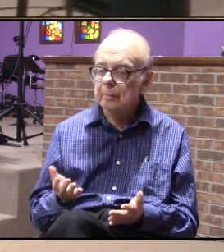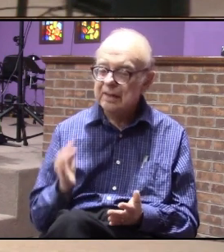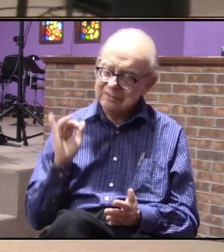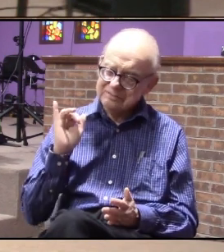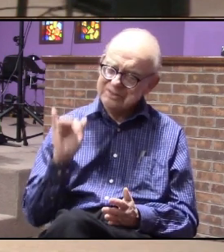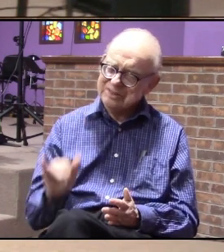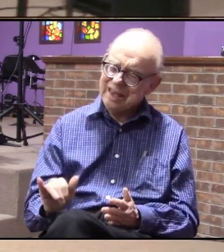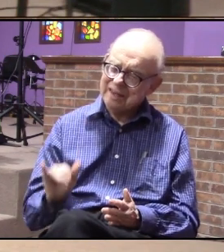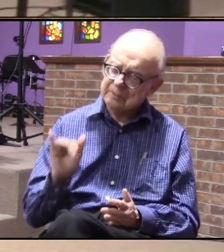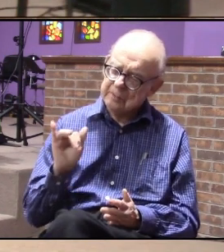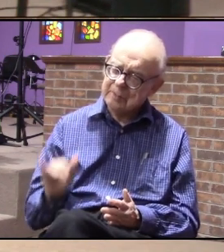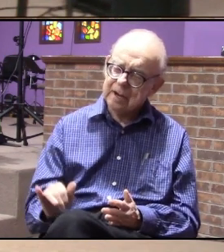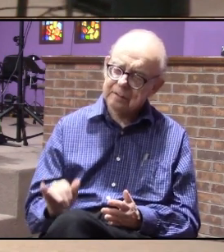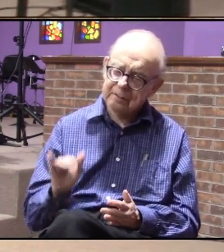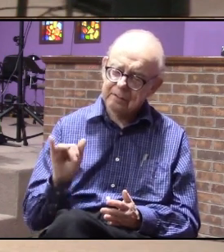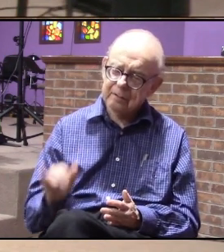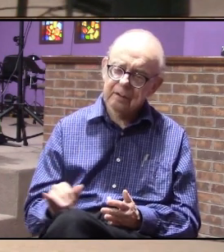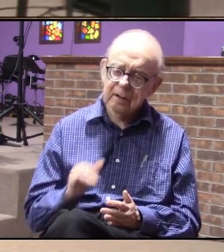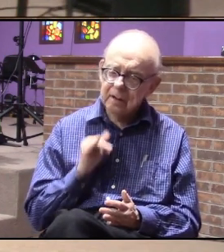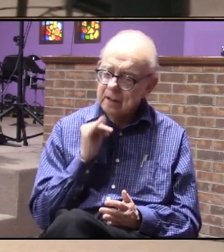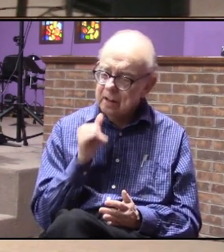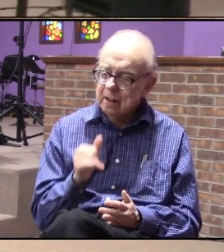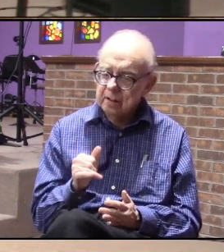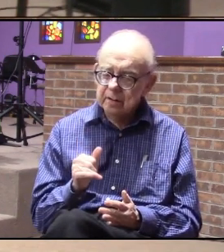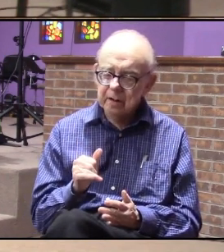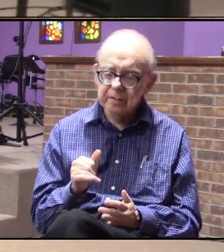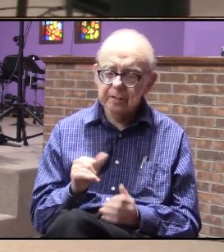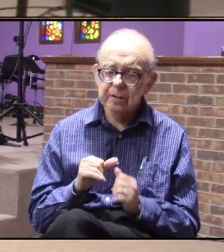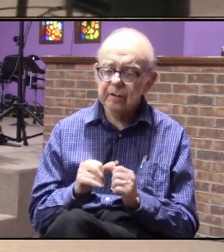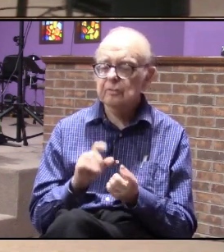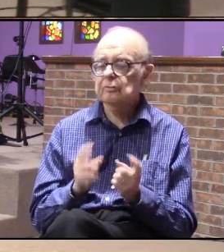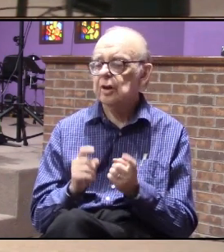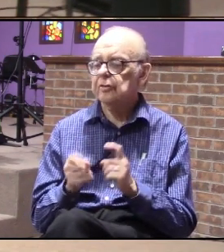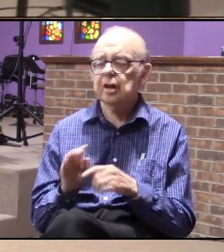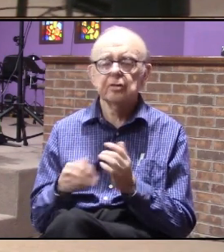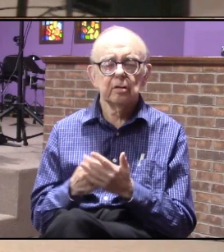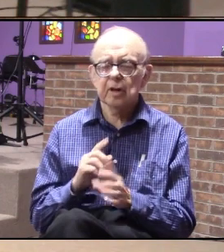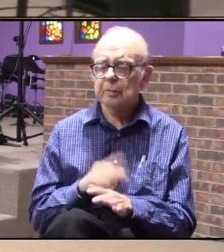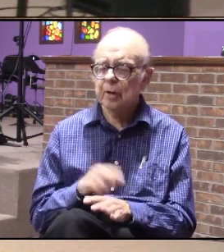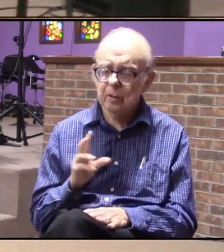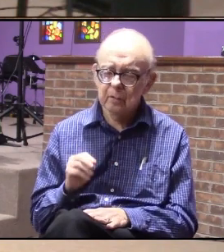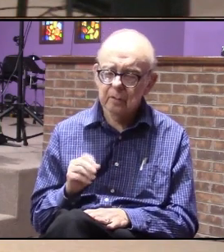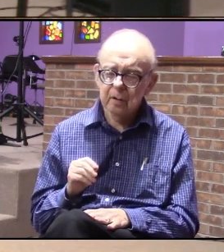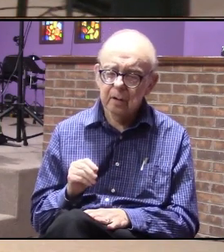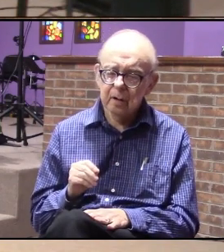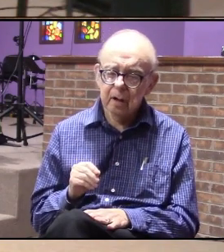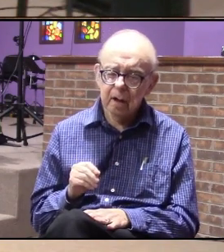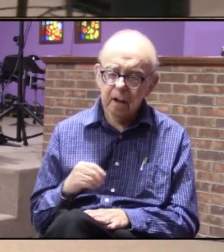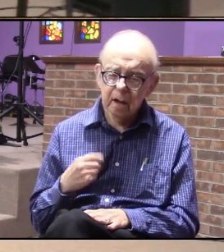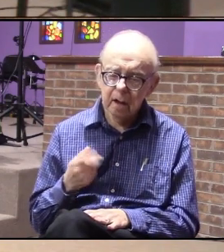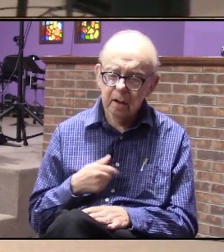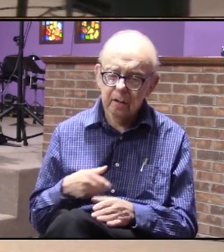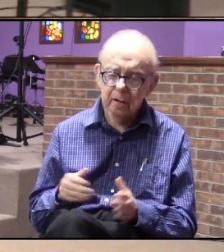Remain. Not to be constantly changing all the time. We're letting culture